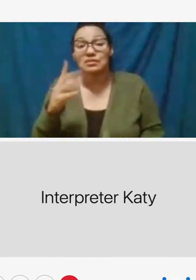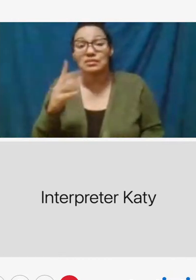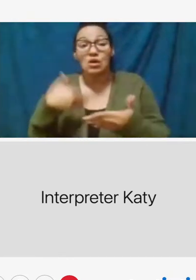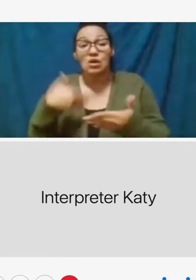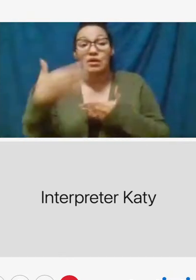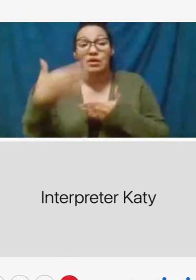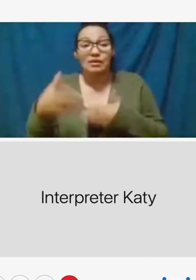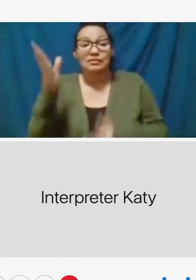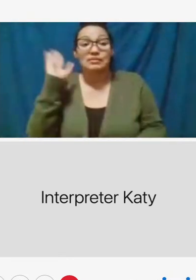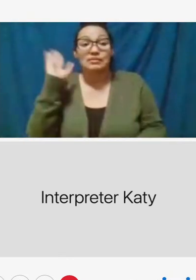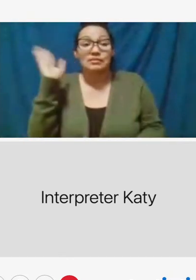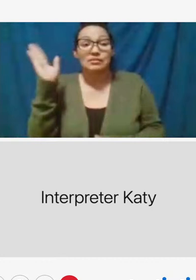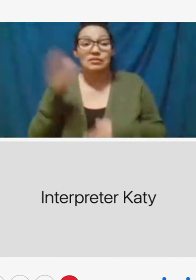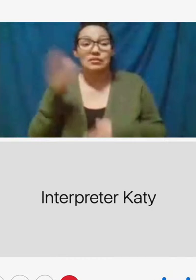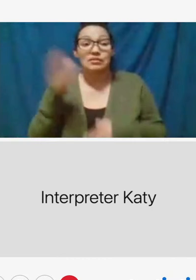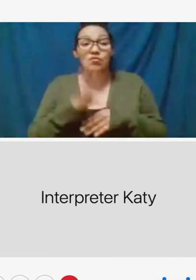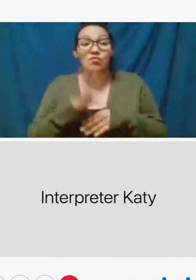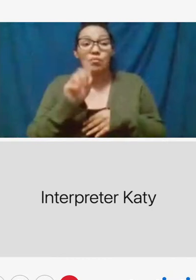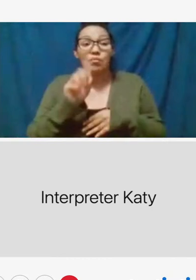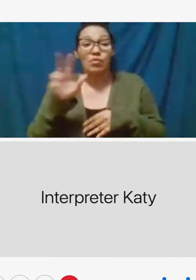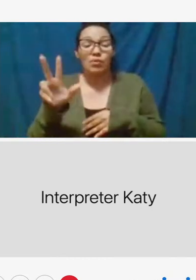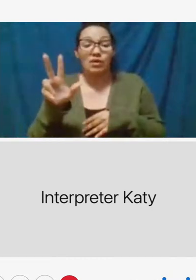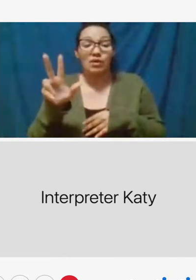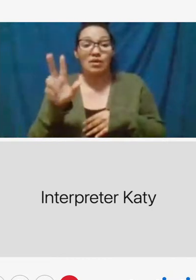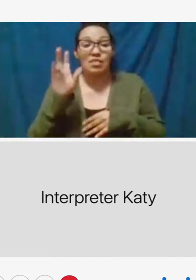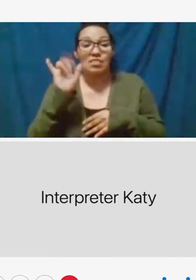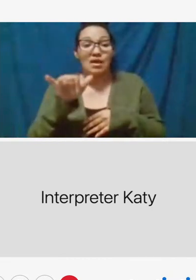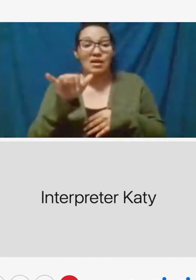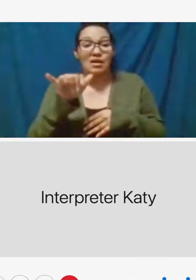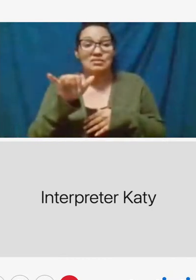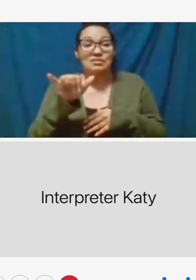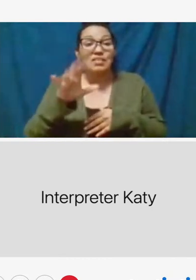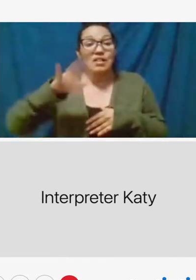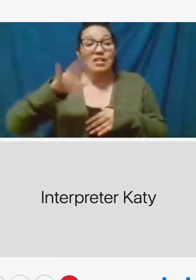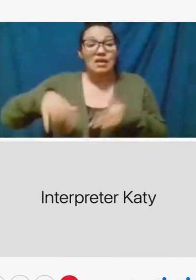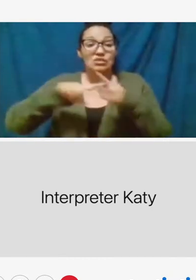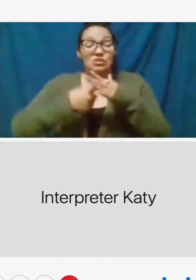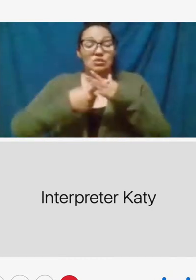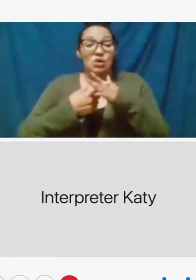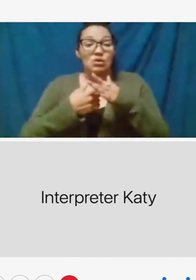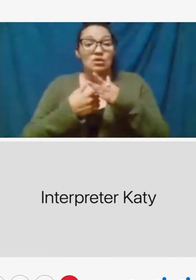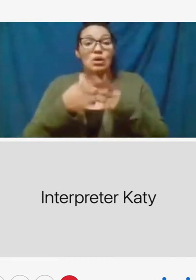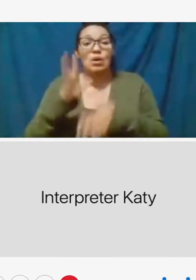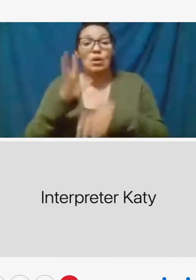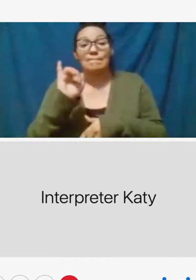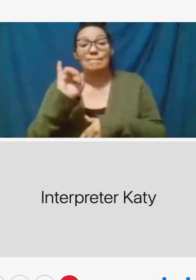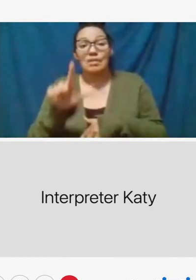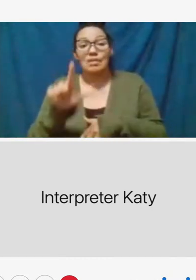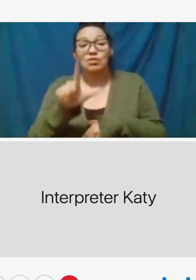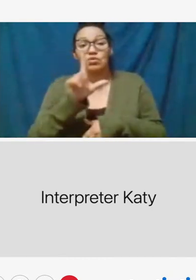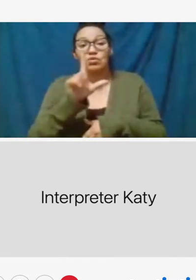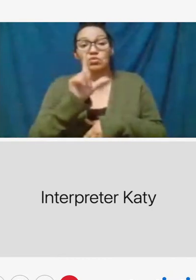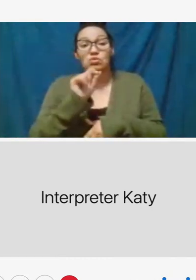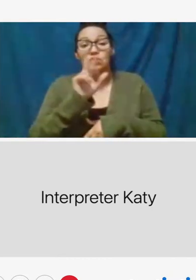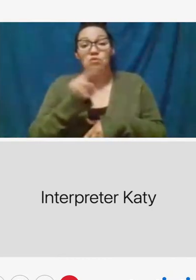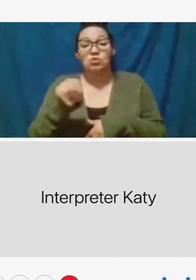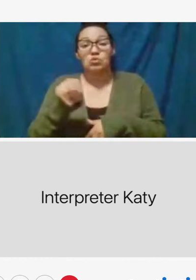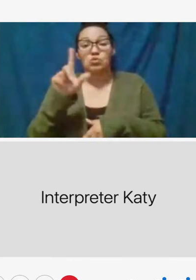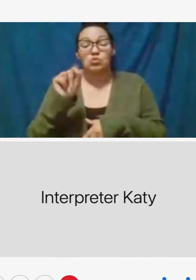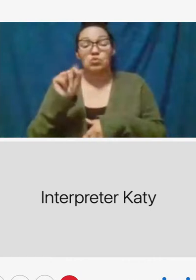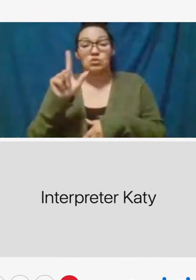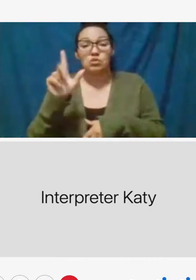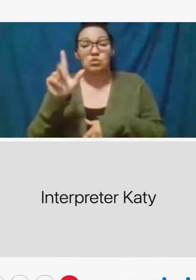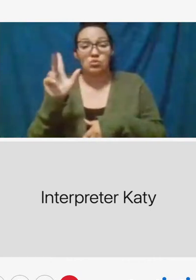4.3 this is the late start Bill 2022 23 and this is um again Dr and Miss